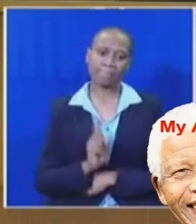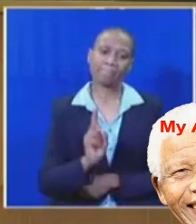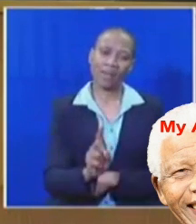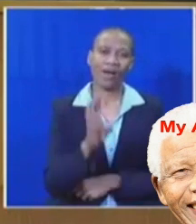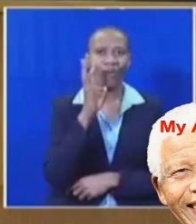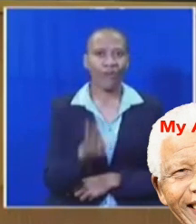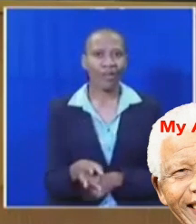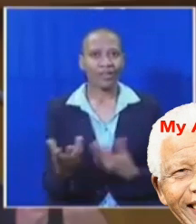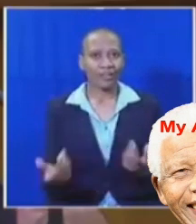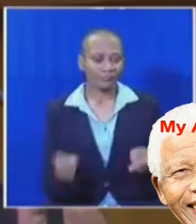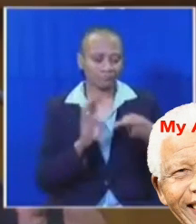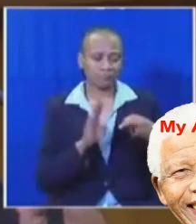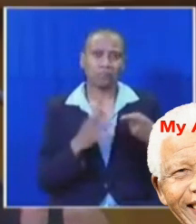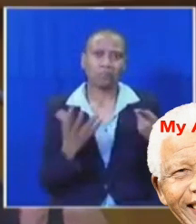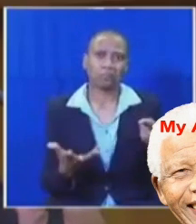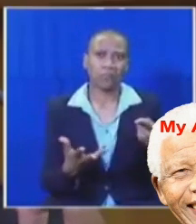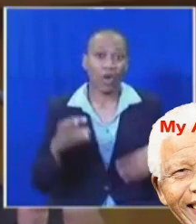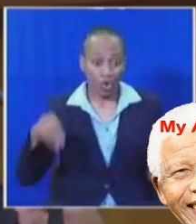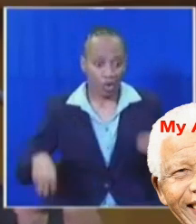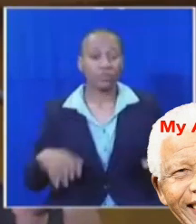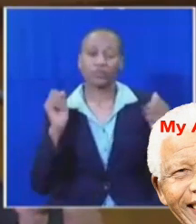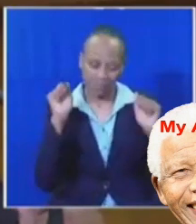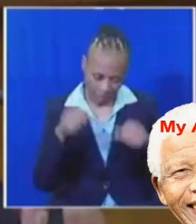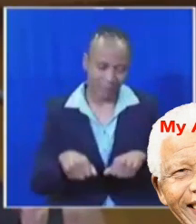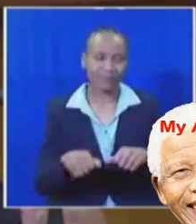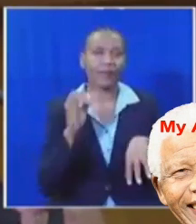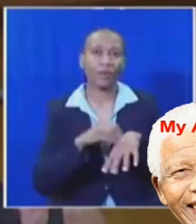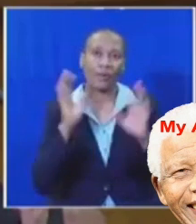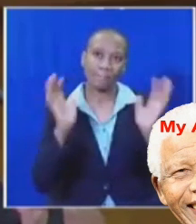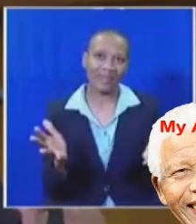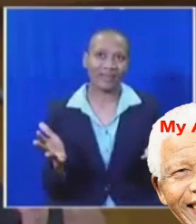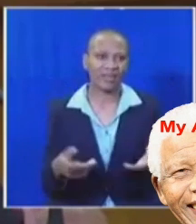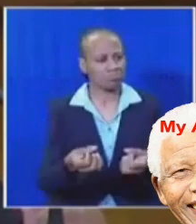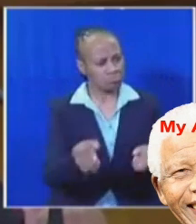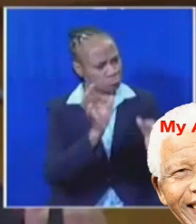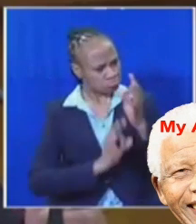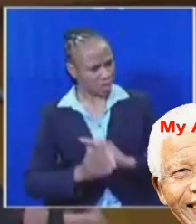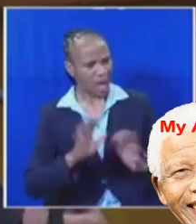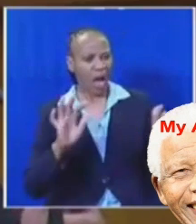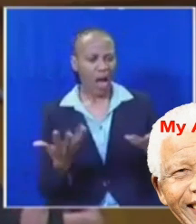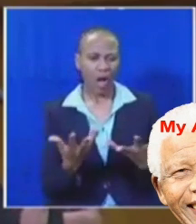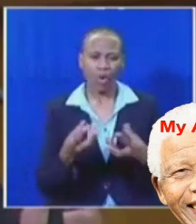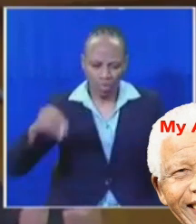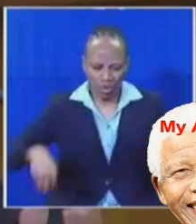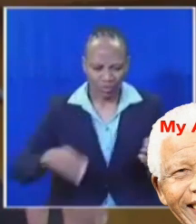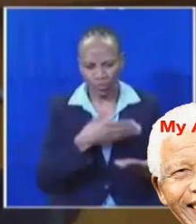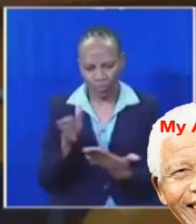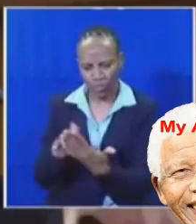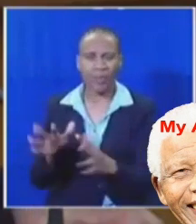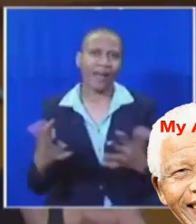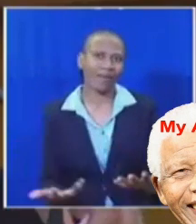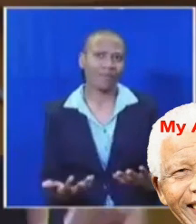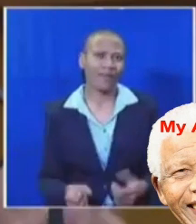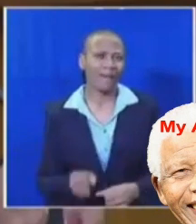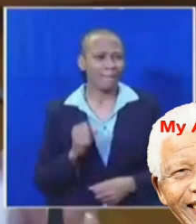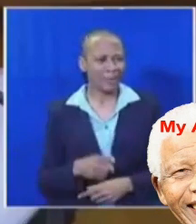how, firstly, owning up to the fact that corruption is a big problem in government, and then giving us details of how corruption will be dealt with. Instead,